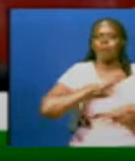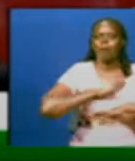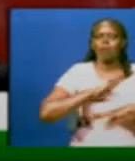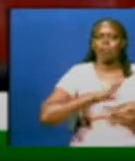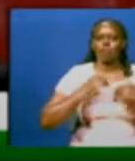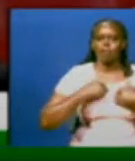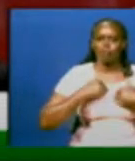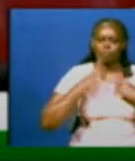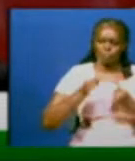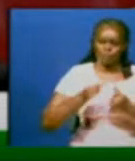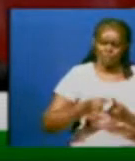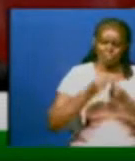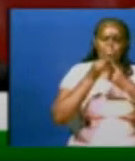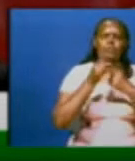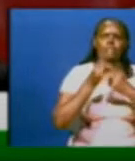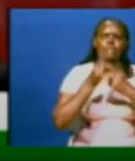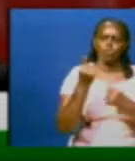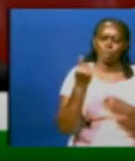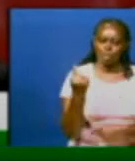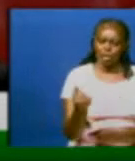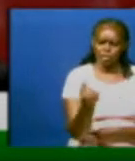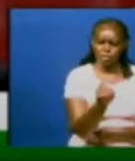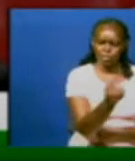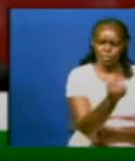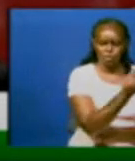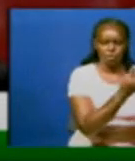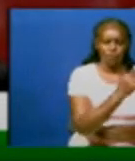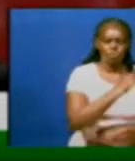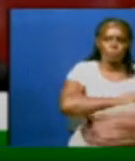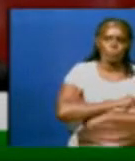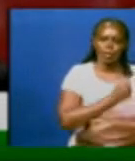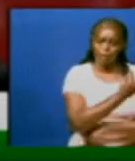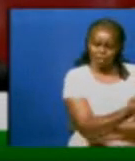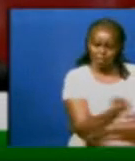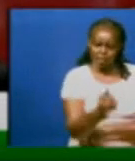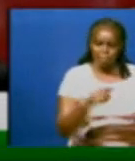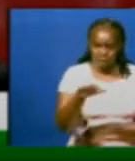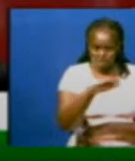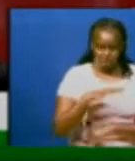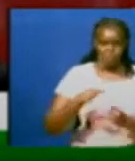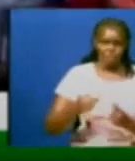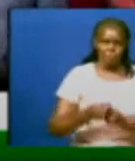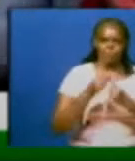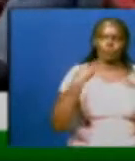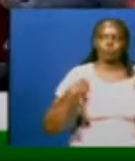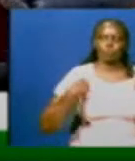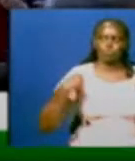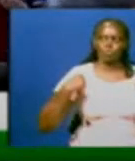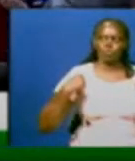unique for every school and every area. Thank you, Madam Speaker.